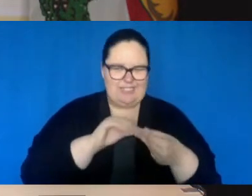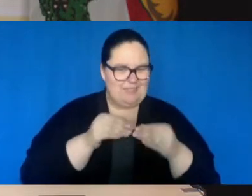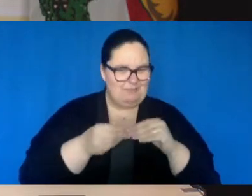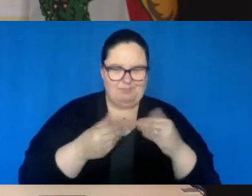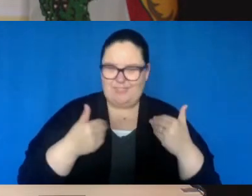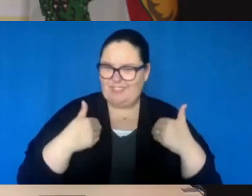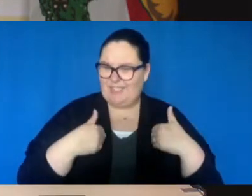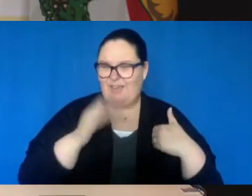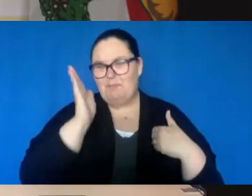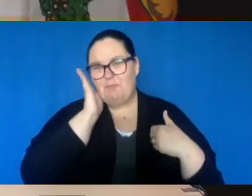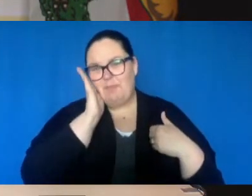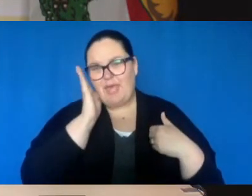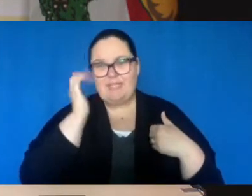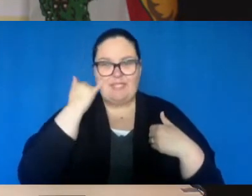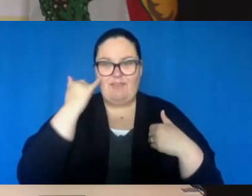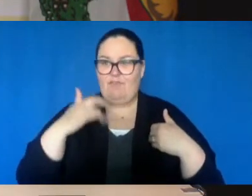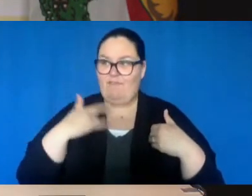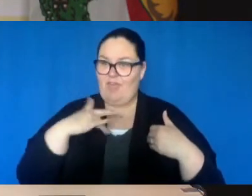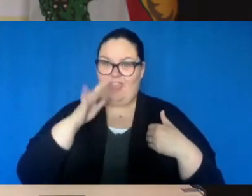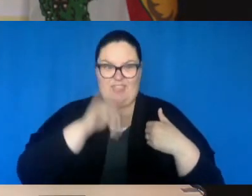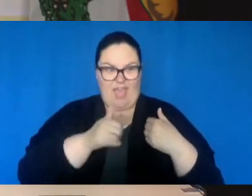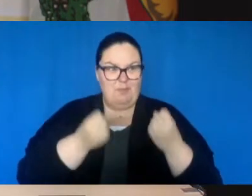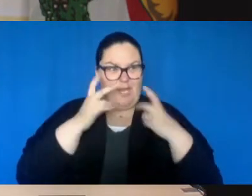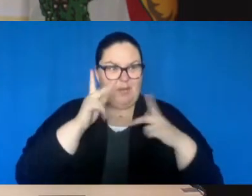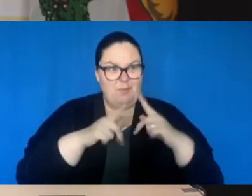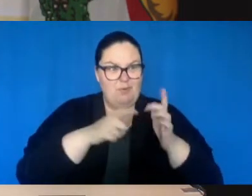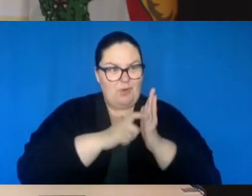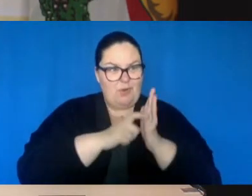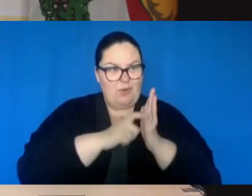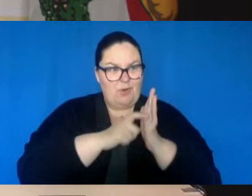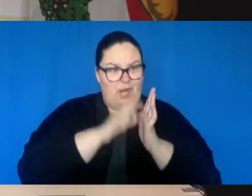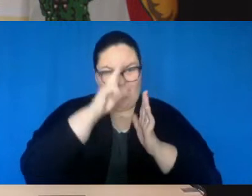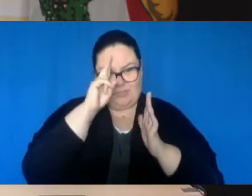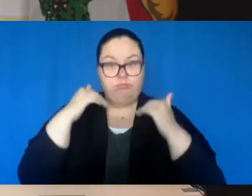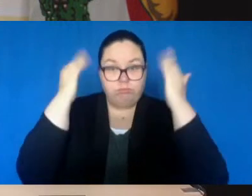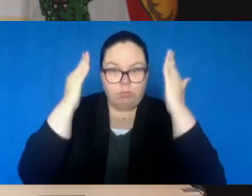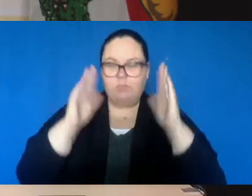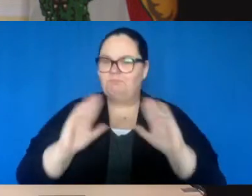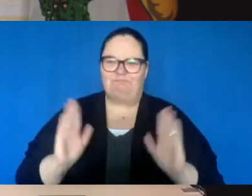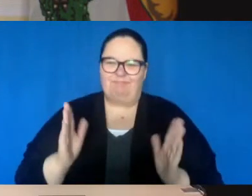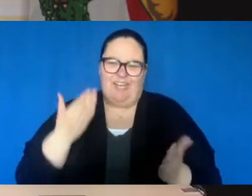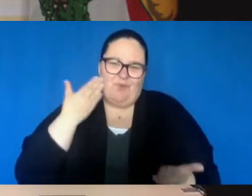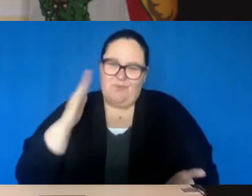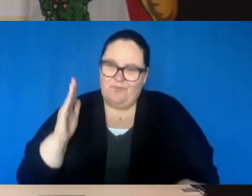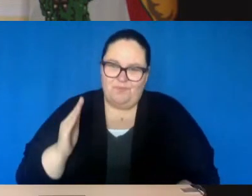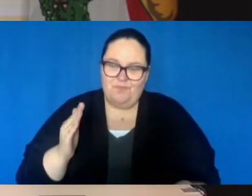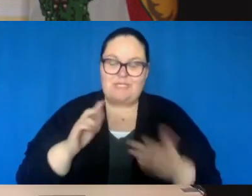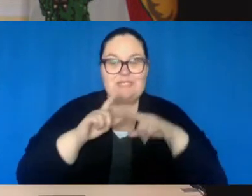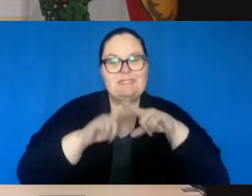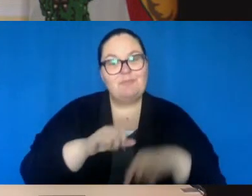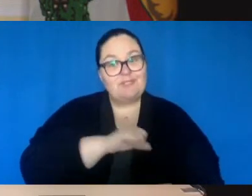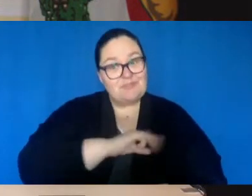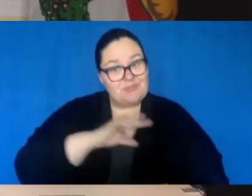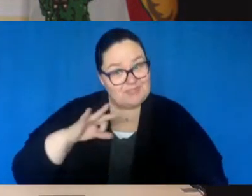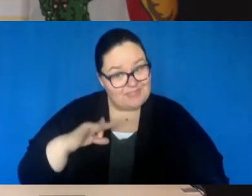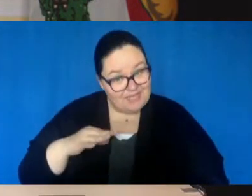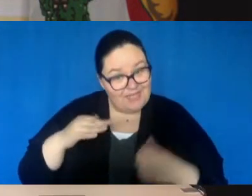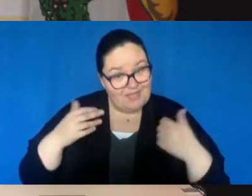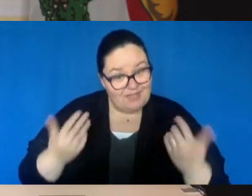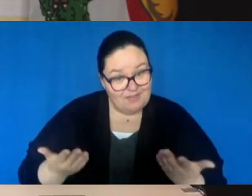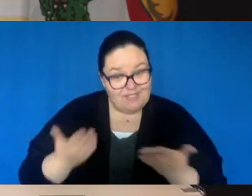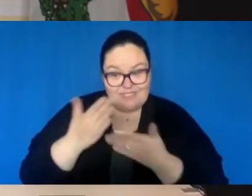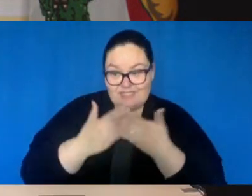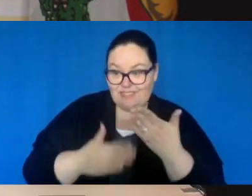many would put us into that, but certainly the limitations on our staffing abilities within some of our